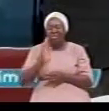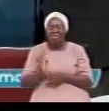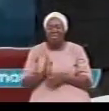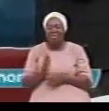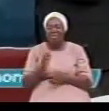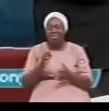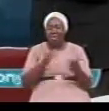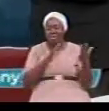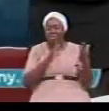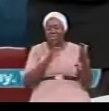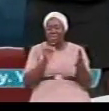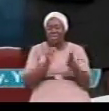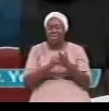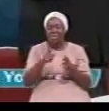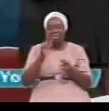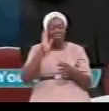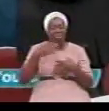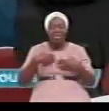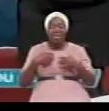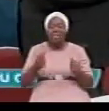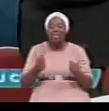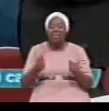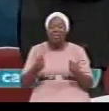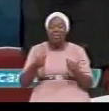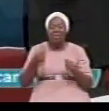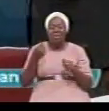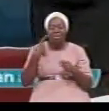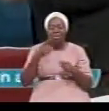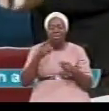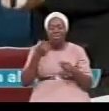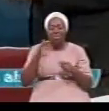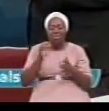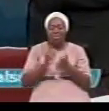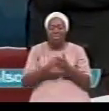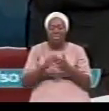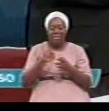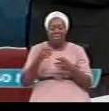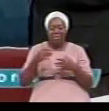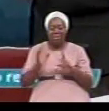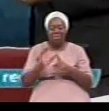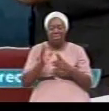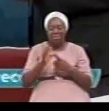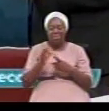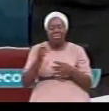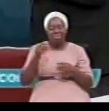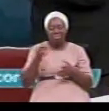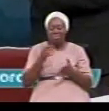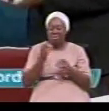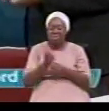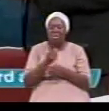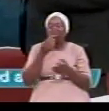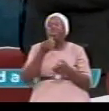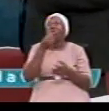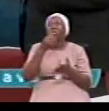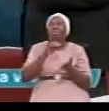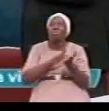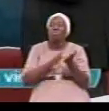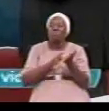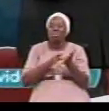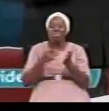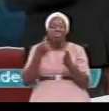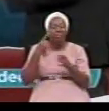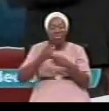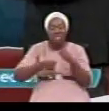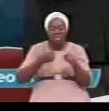that she'll be healed of her condition. She's taken medication for years. She wasn't made better,